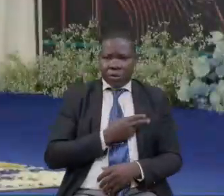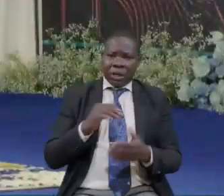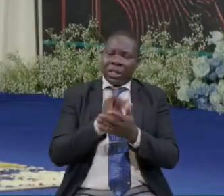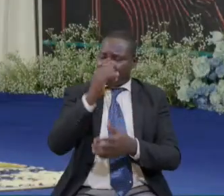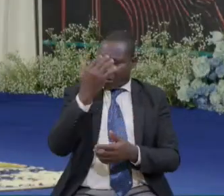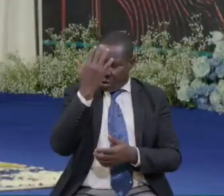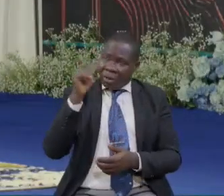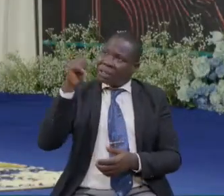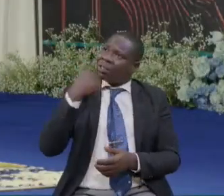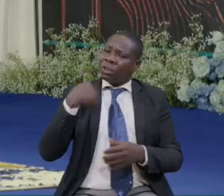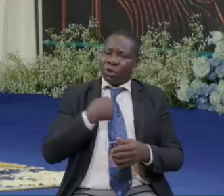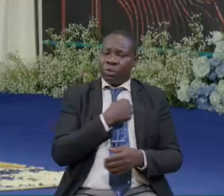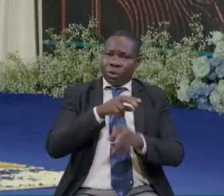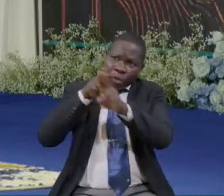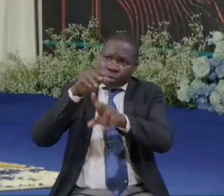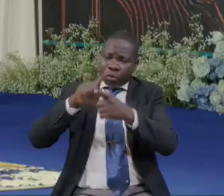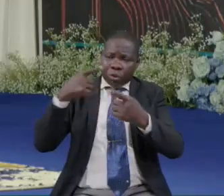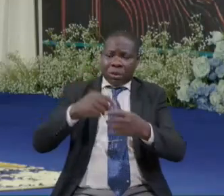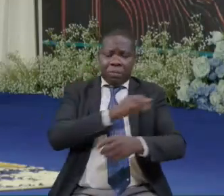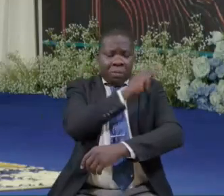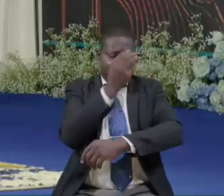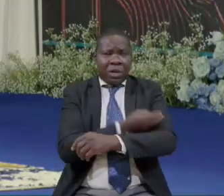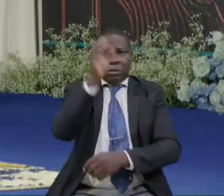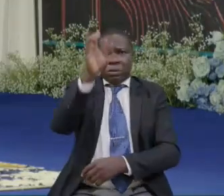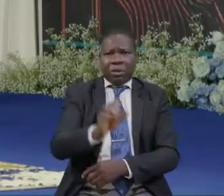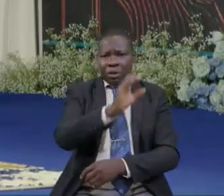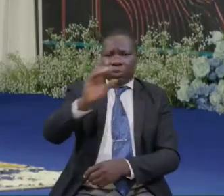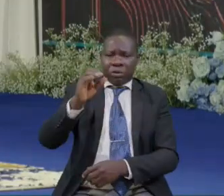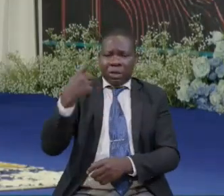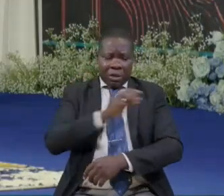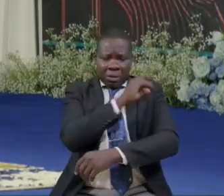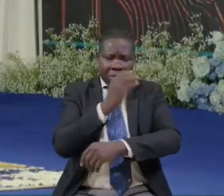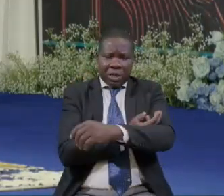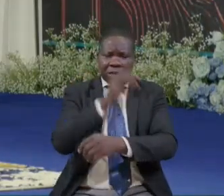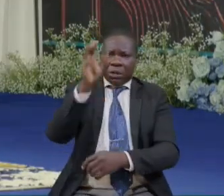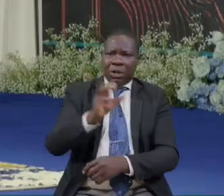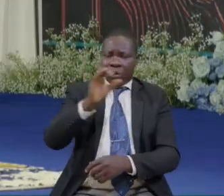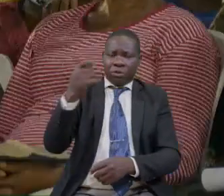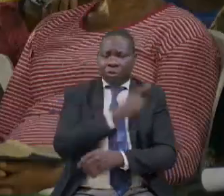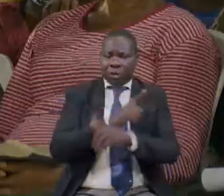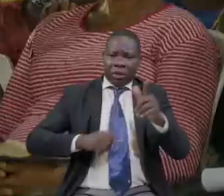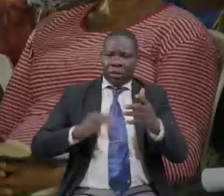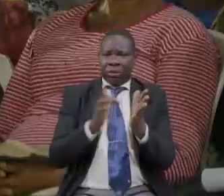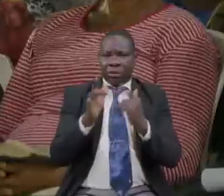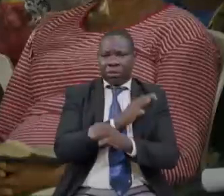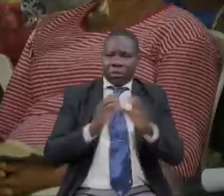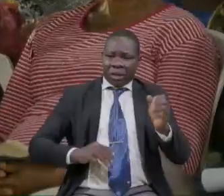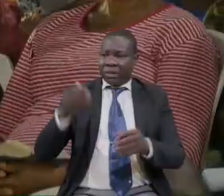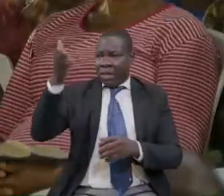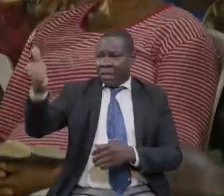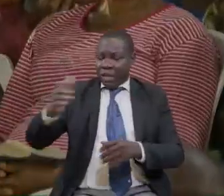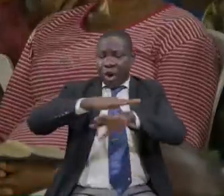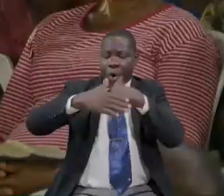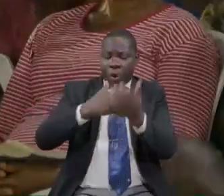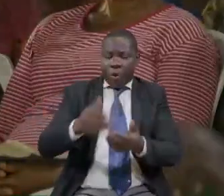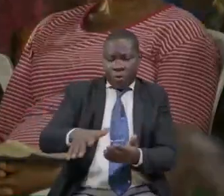the mighty cross of the Lord Jesus Christ. There, all those things, all those